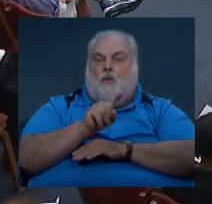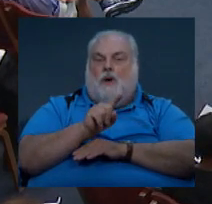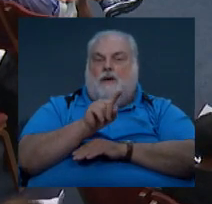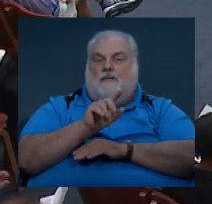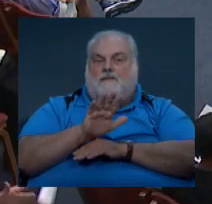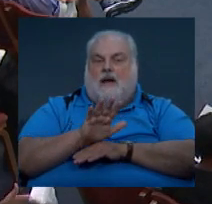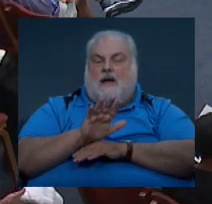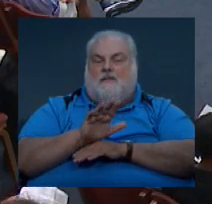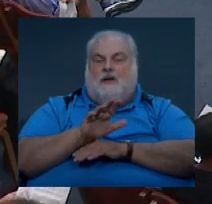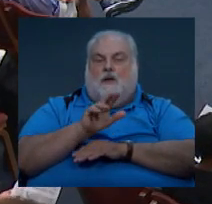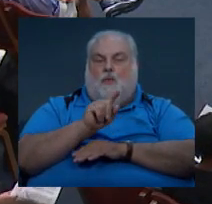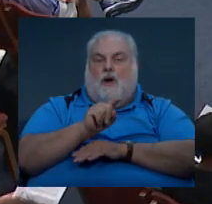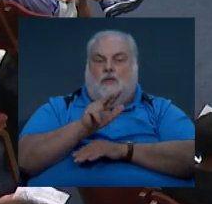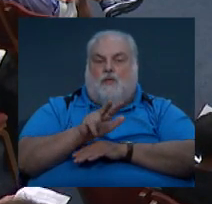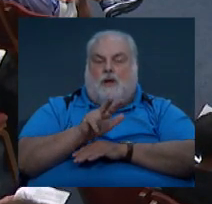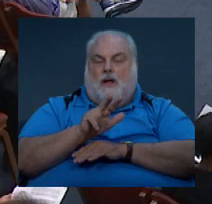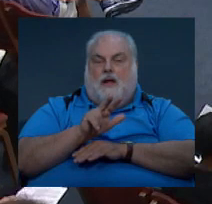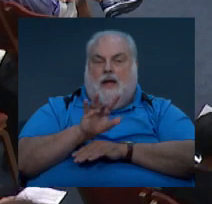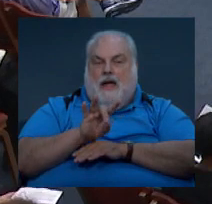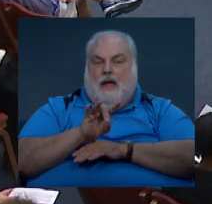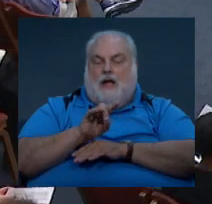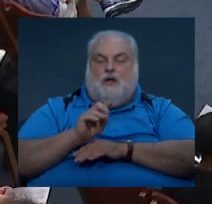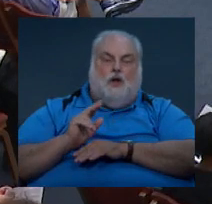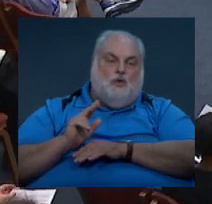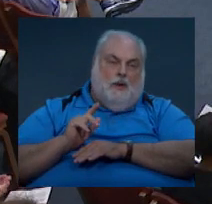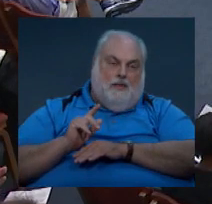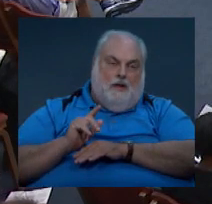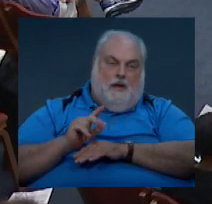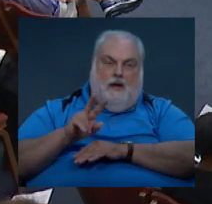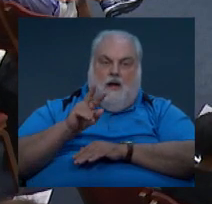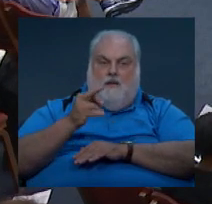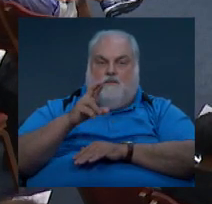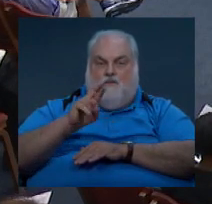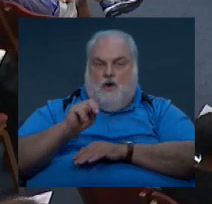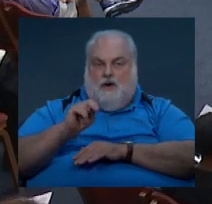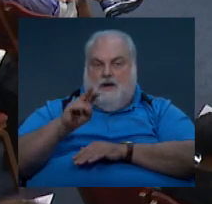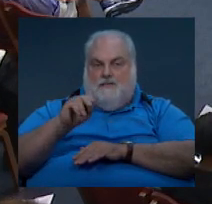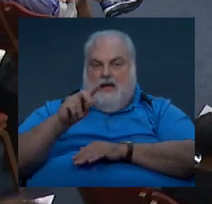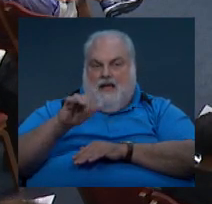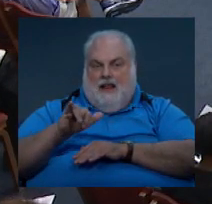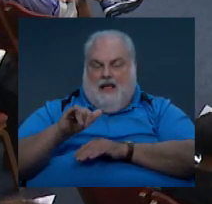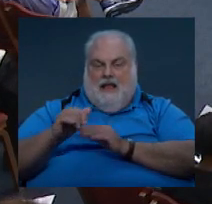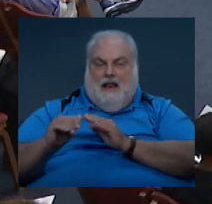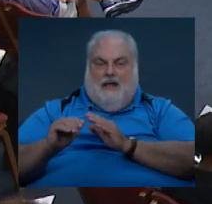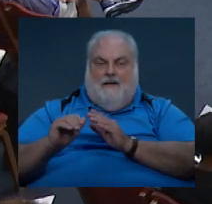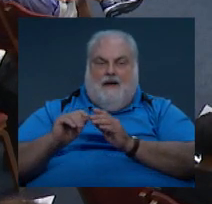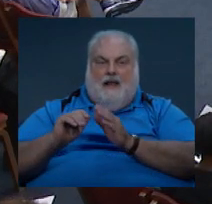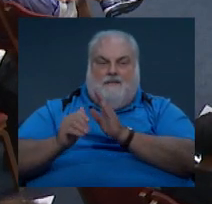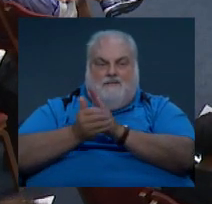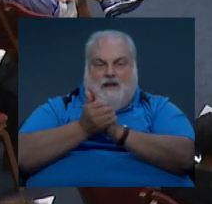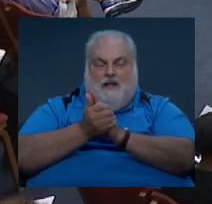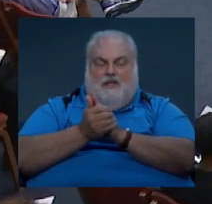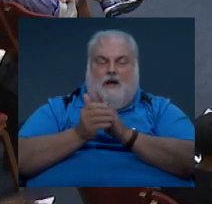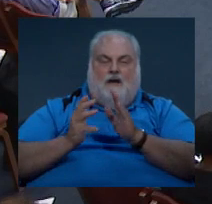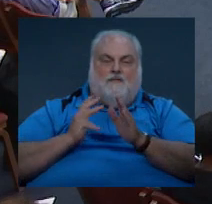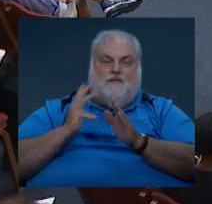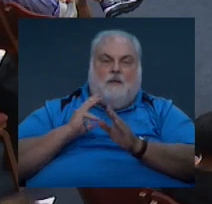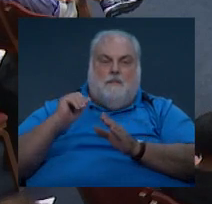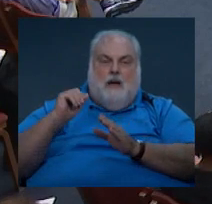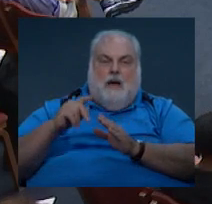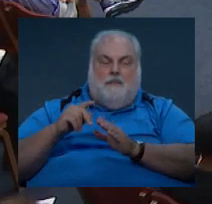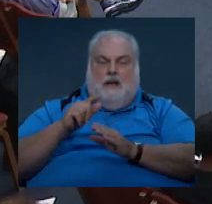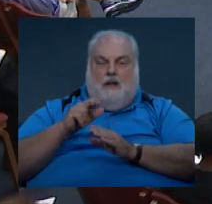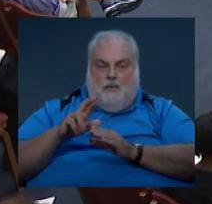13815 and 13823 Fern Valley Drive, Little Rock, Arkansas, amending the official zoning map of the city of Little Rock, Arkansas, and